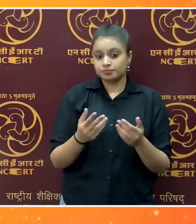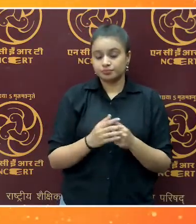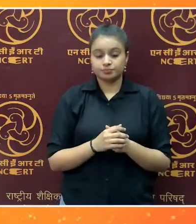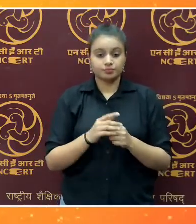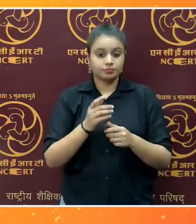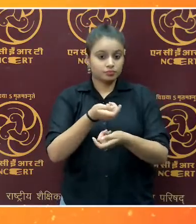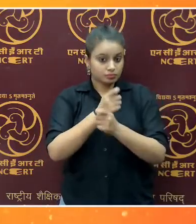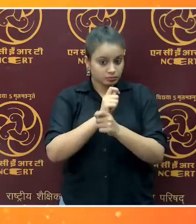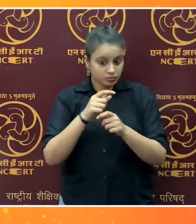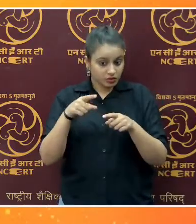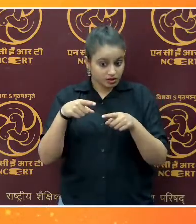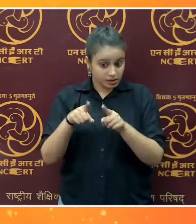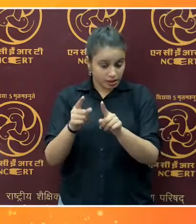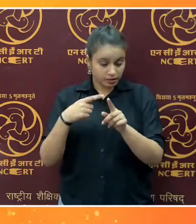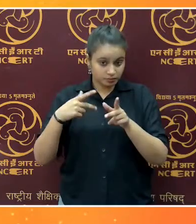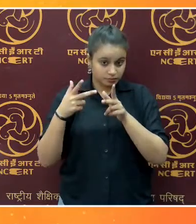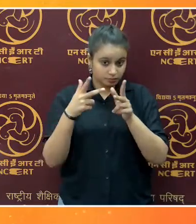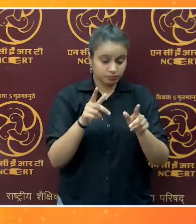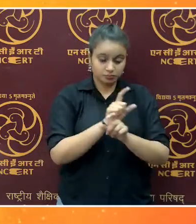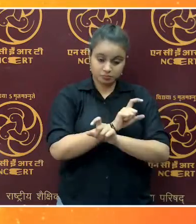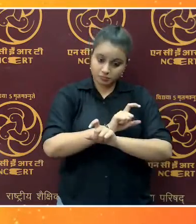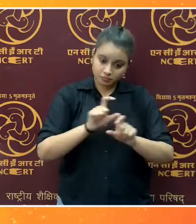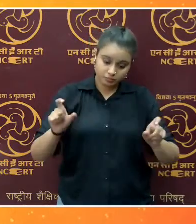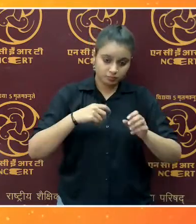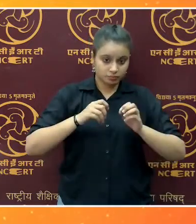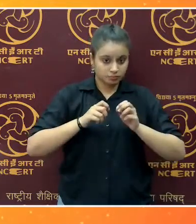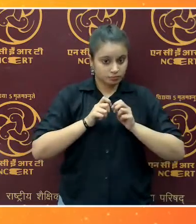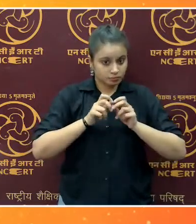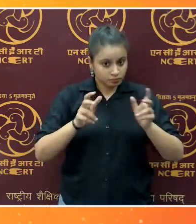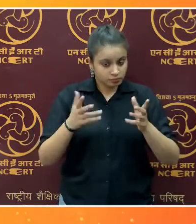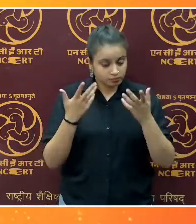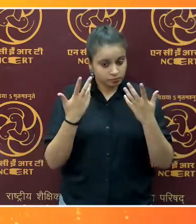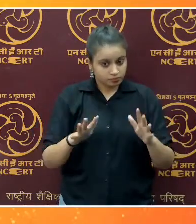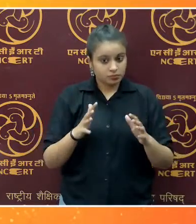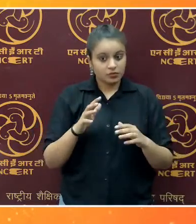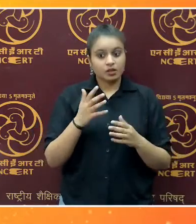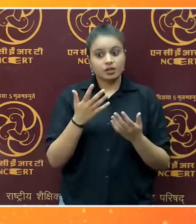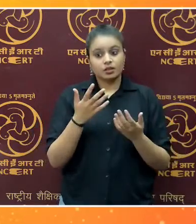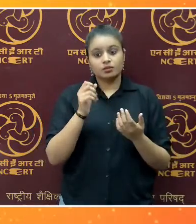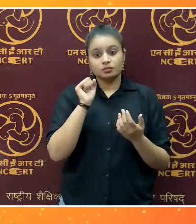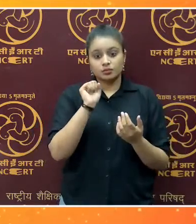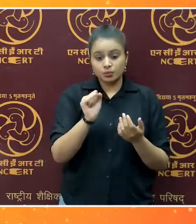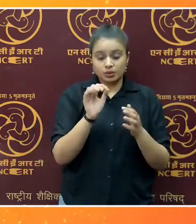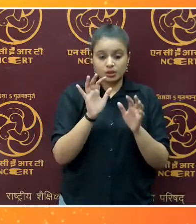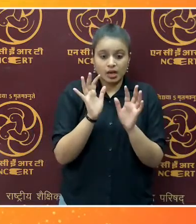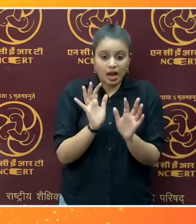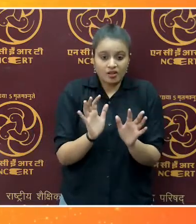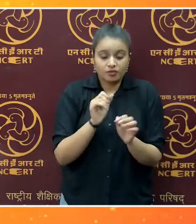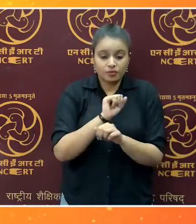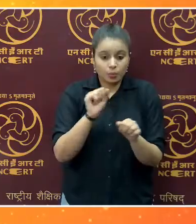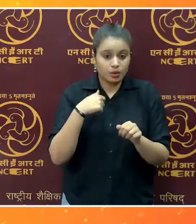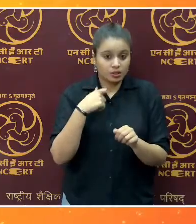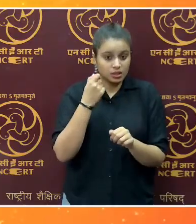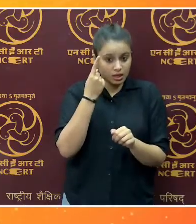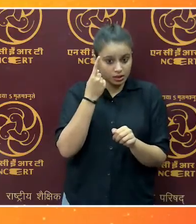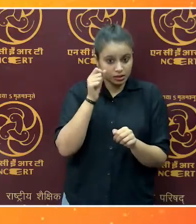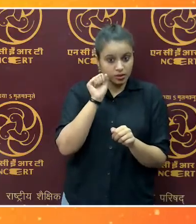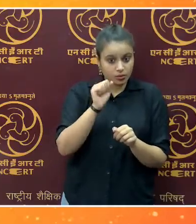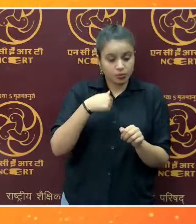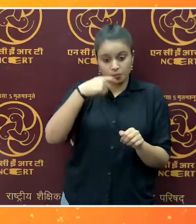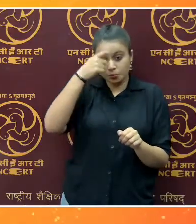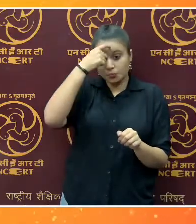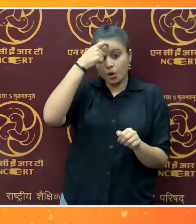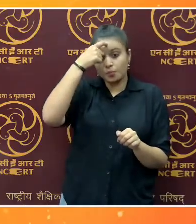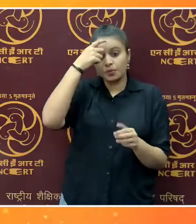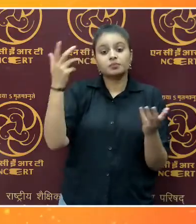horse himself says very clearly that that you have to understand what the problem